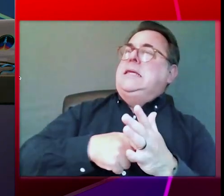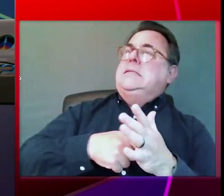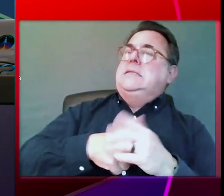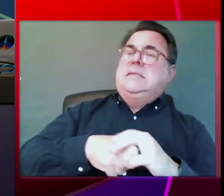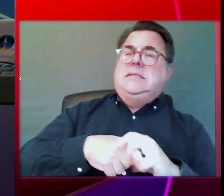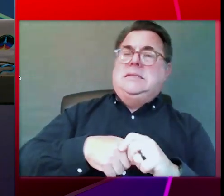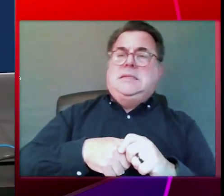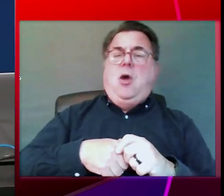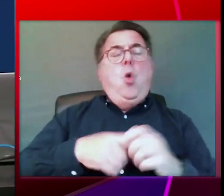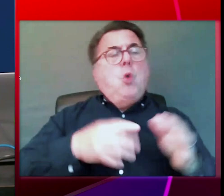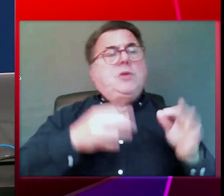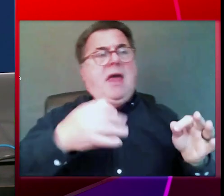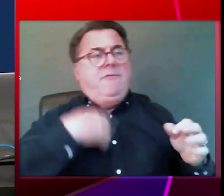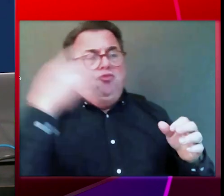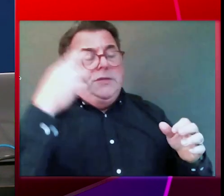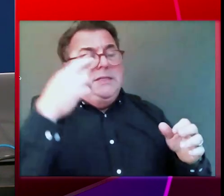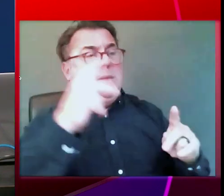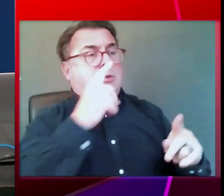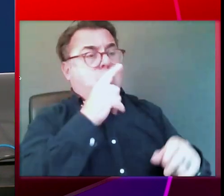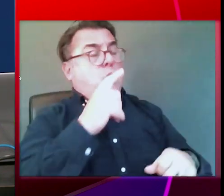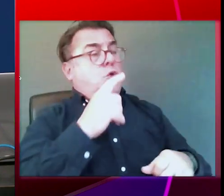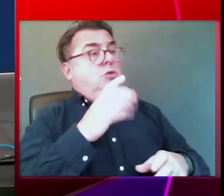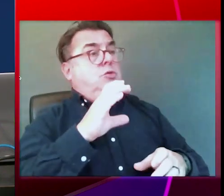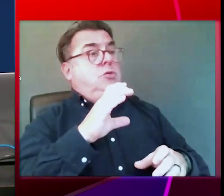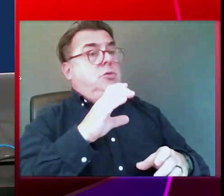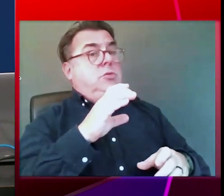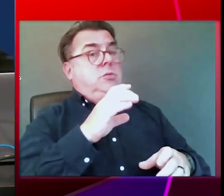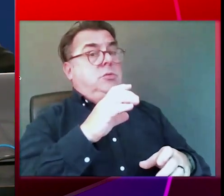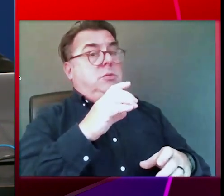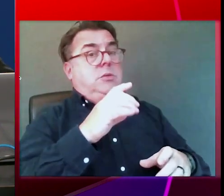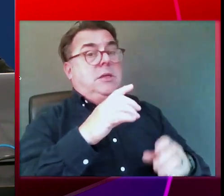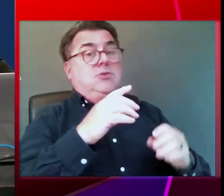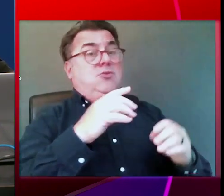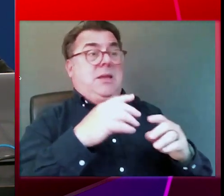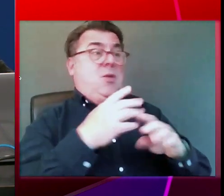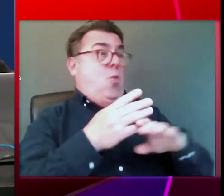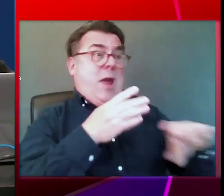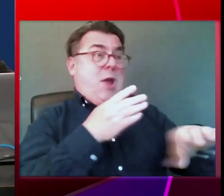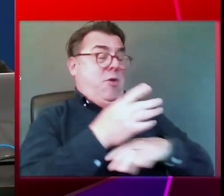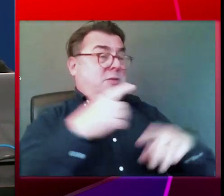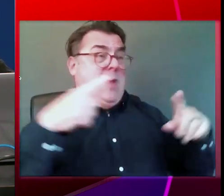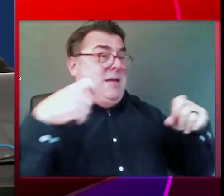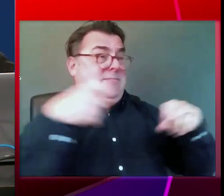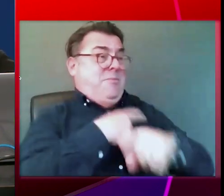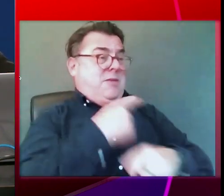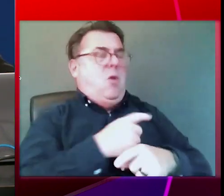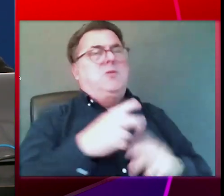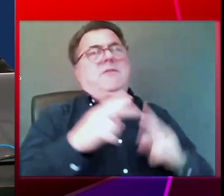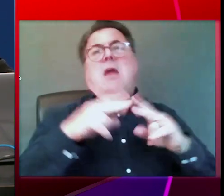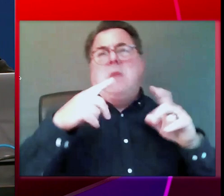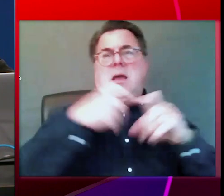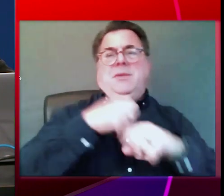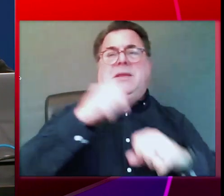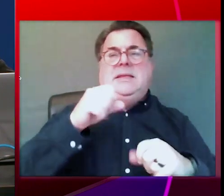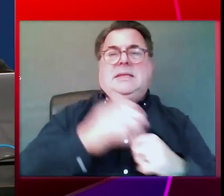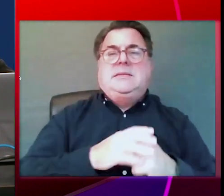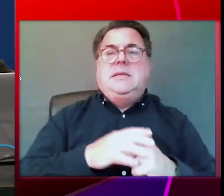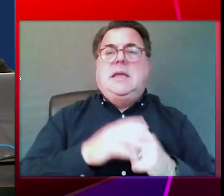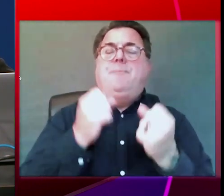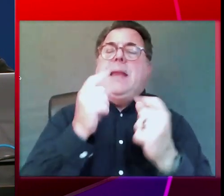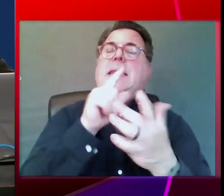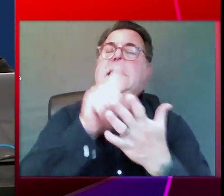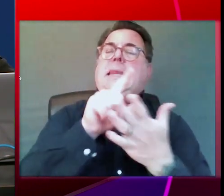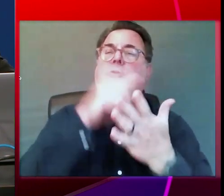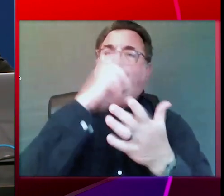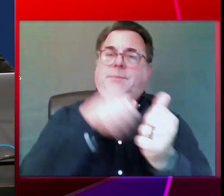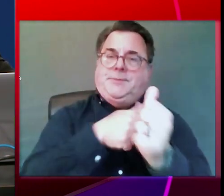reason. People are not doing just for the sake of it. It's actually way more complicated, right? It is quite complicated. I mean, there are so many legal reasons and the